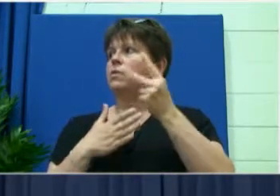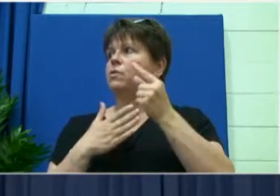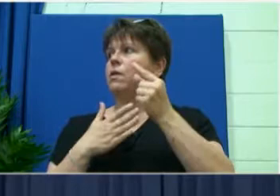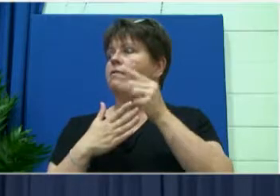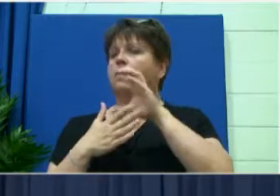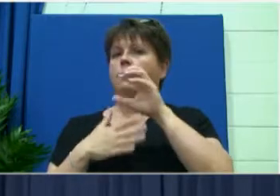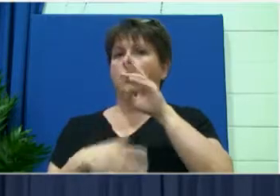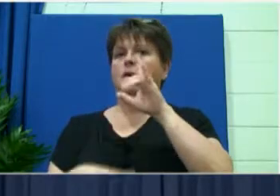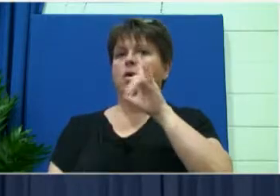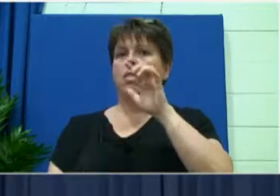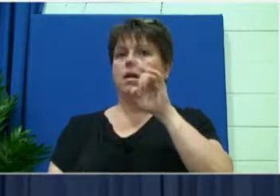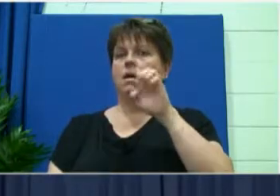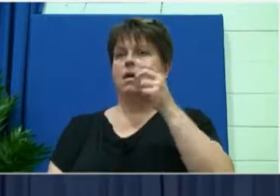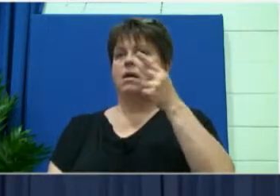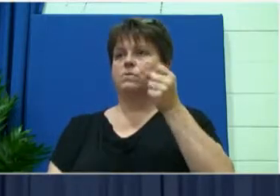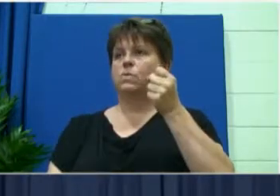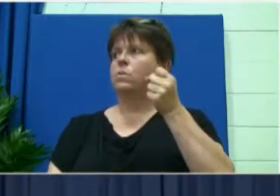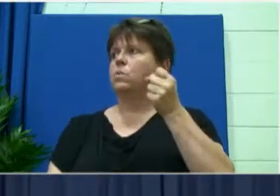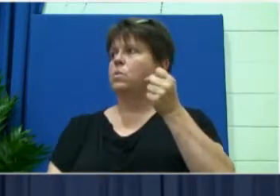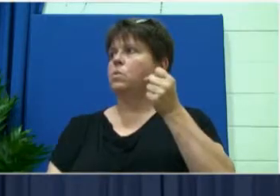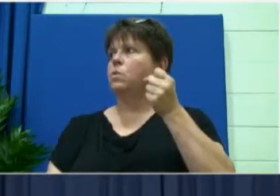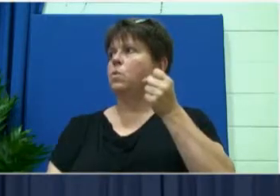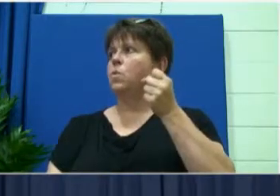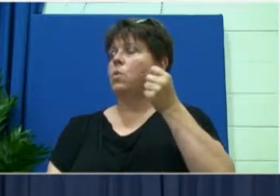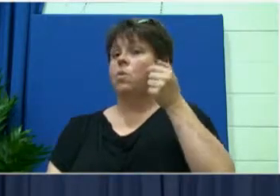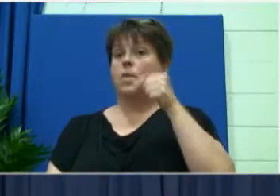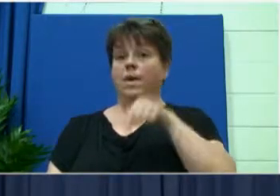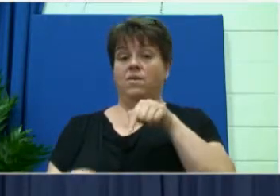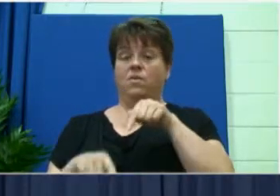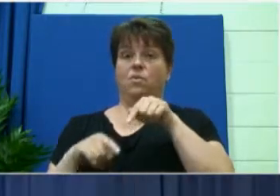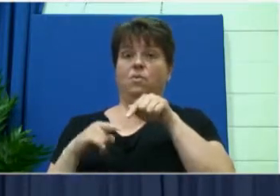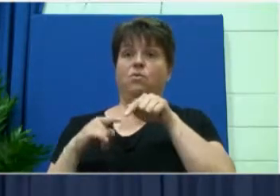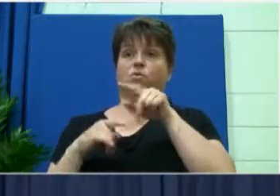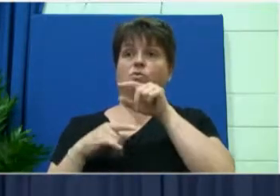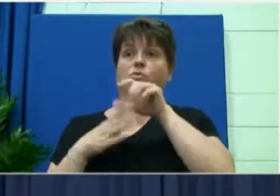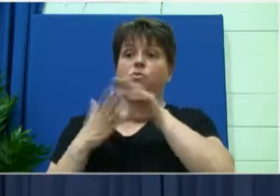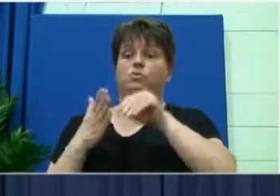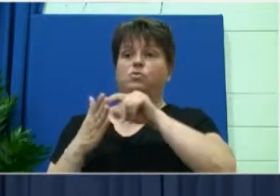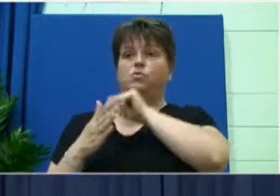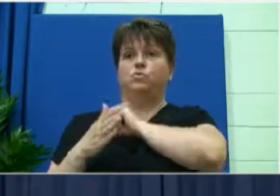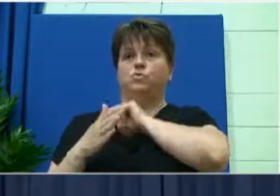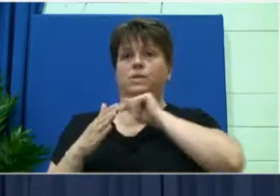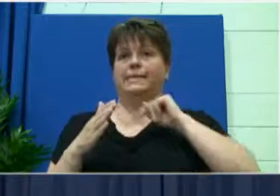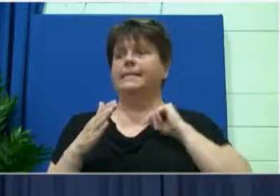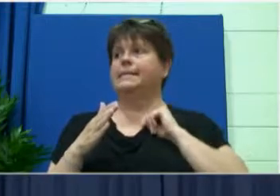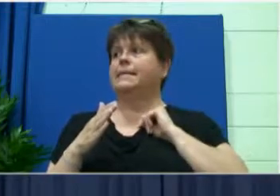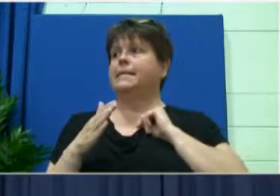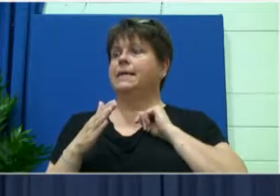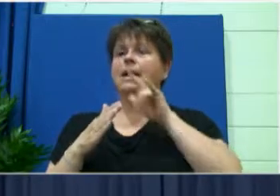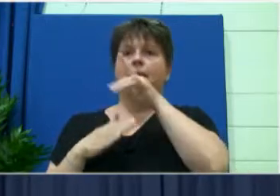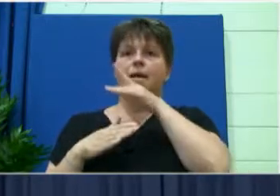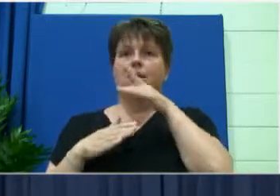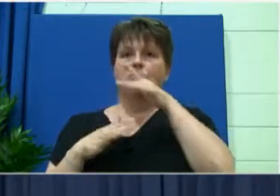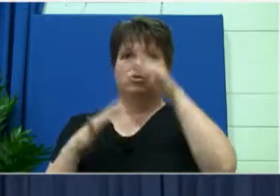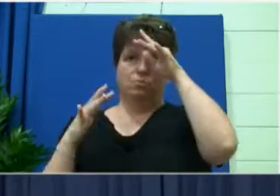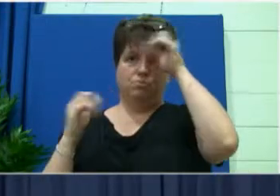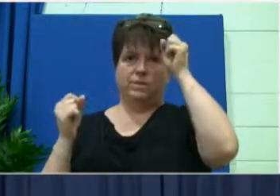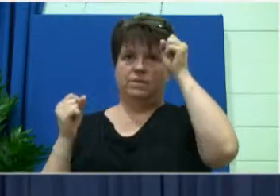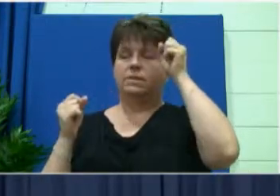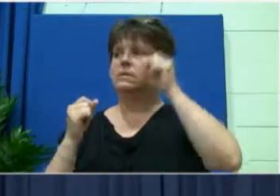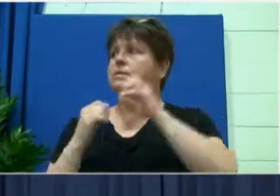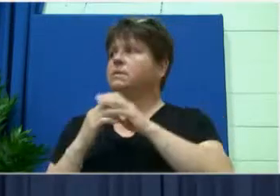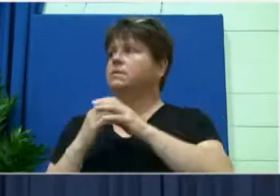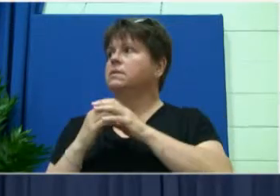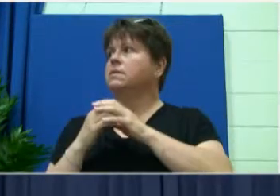of Carlisle High School. While at KC, she was a student trustee and agriculture club president, a member